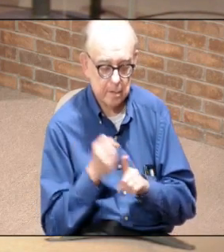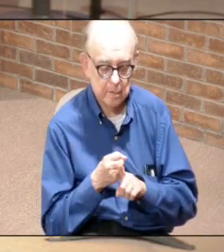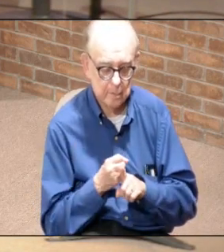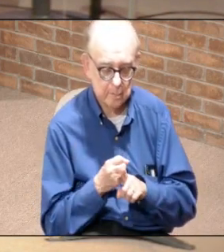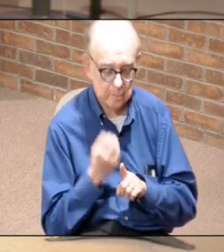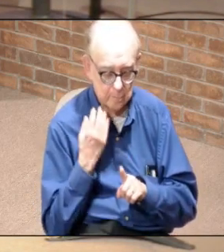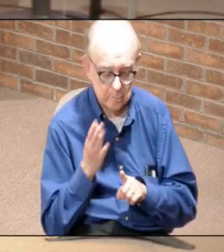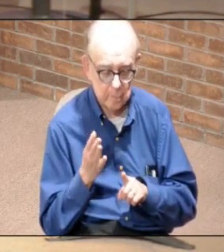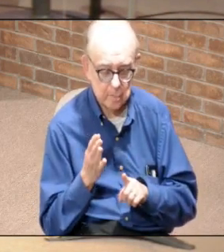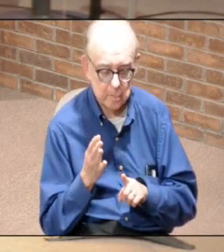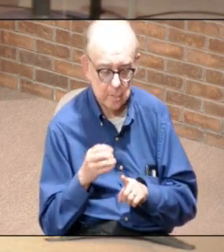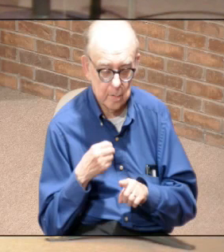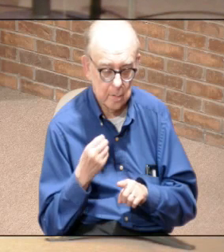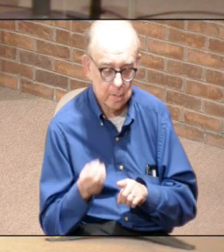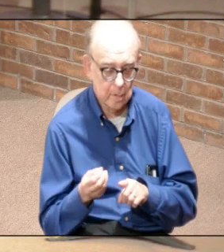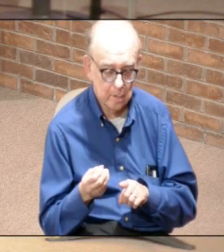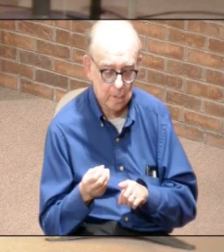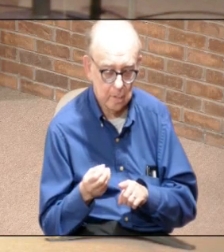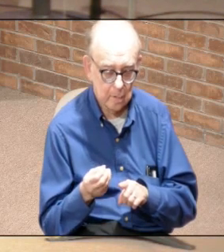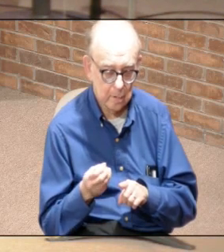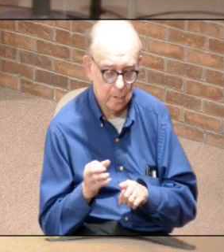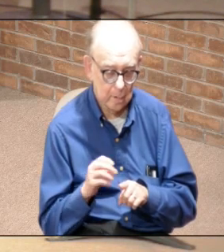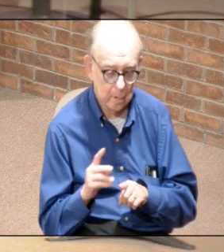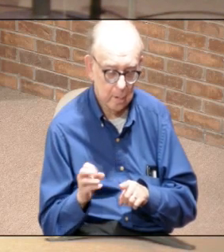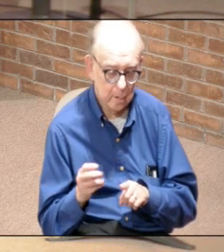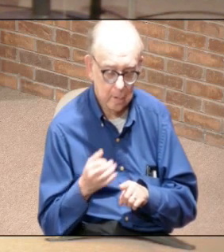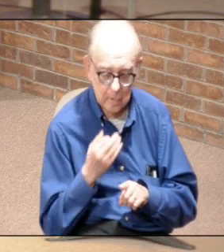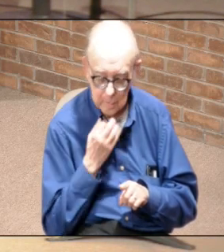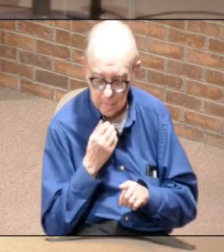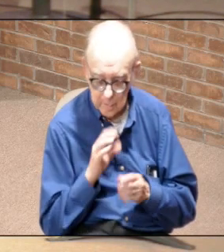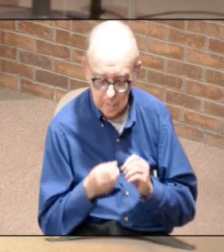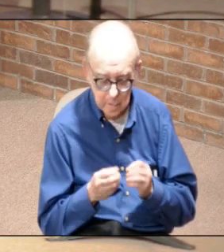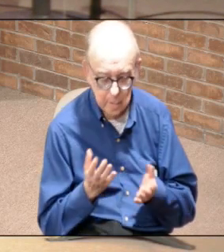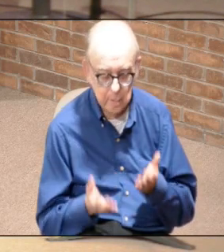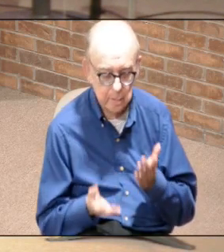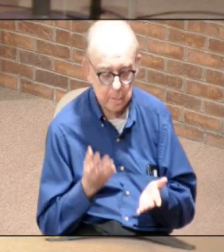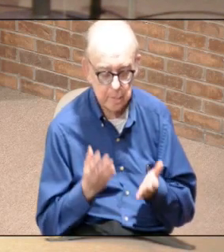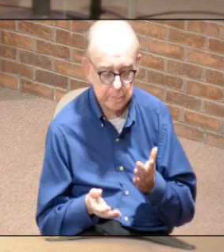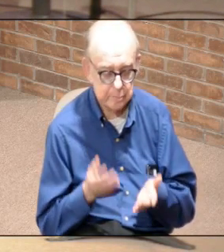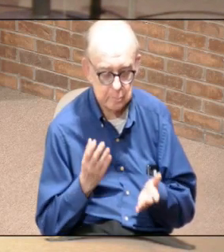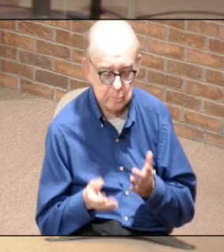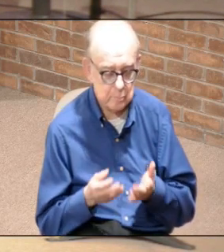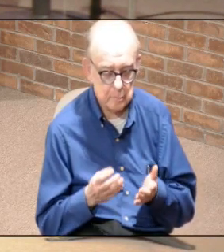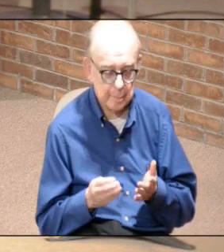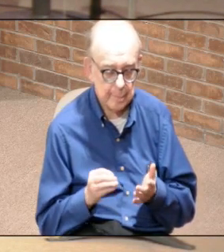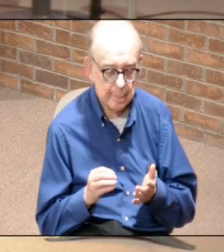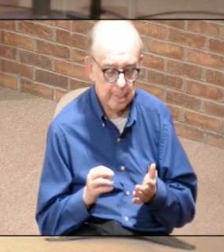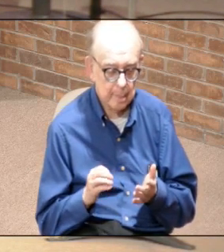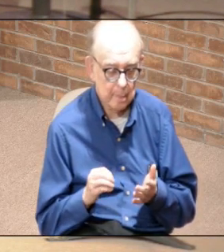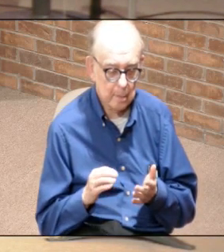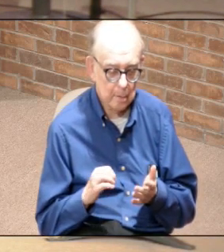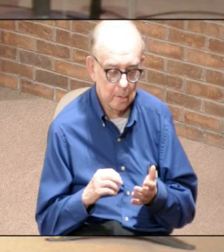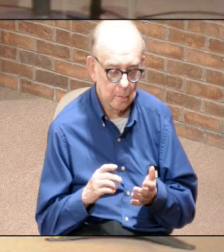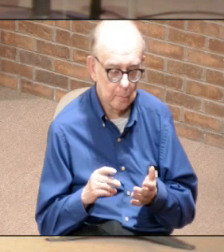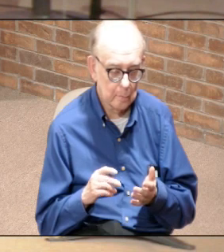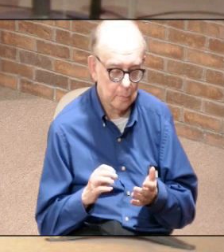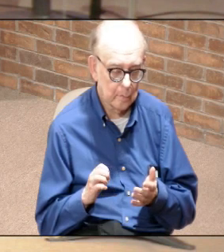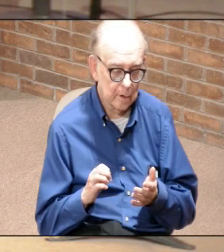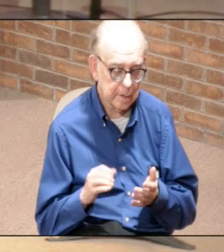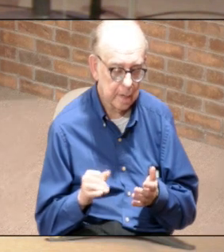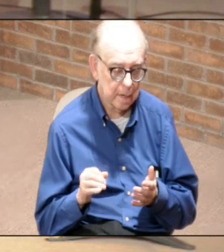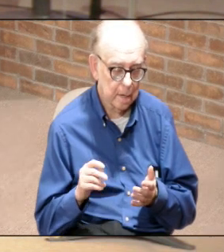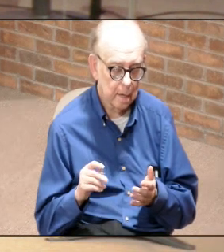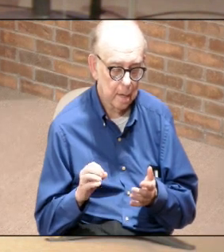I don't know if they're going to give us the raw numbers because they're going to probably try to throw monkeypox in there now. You know.